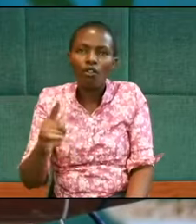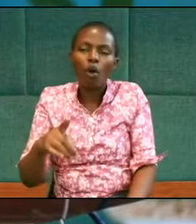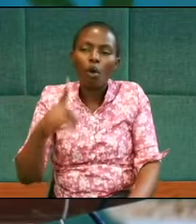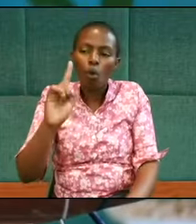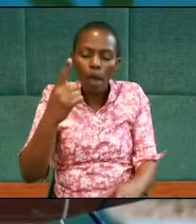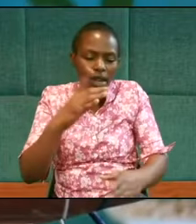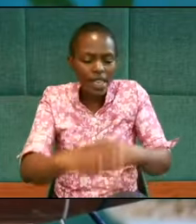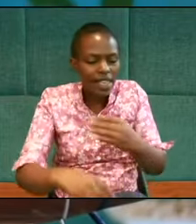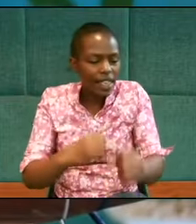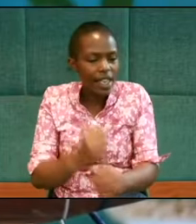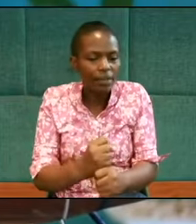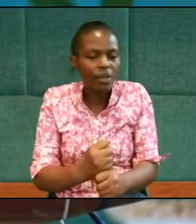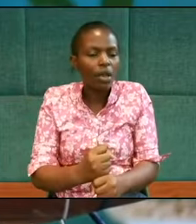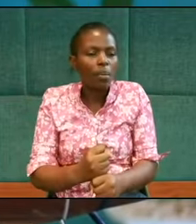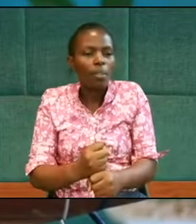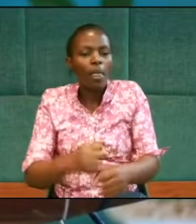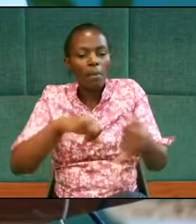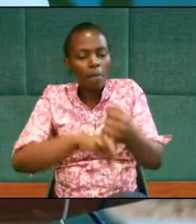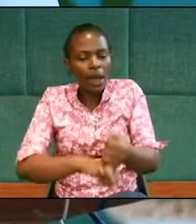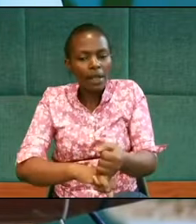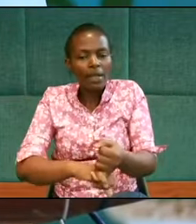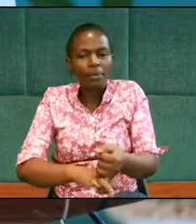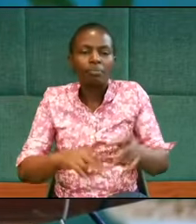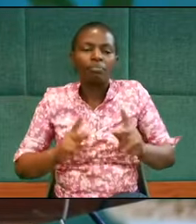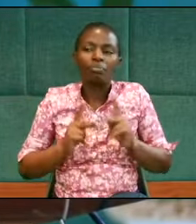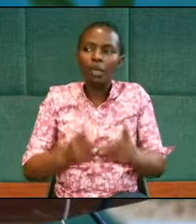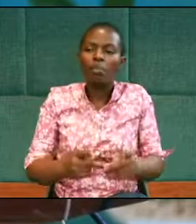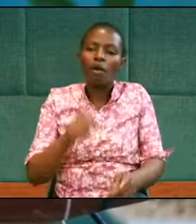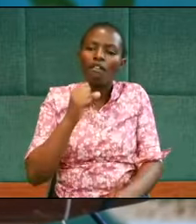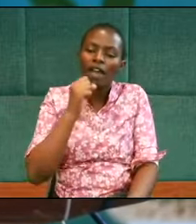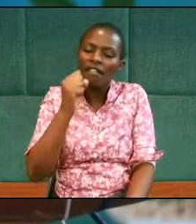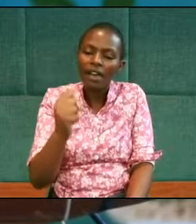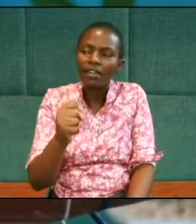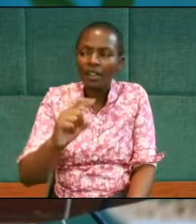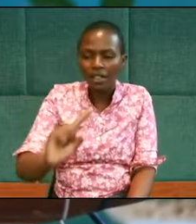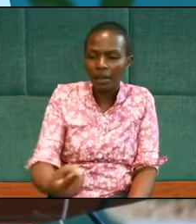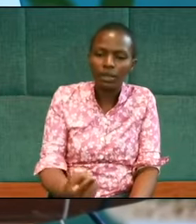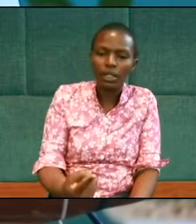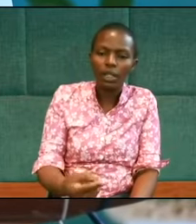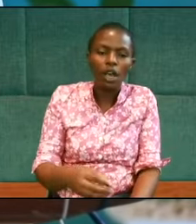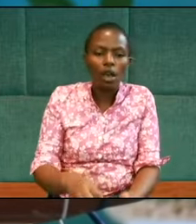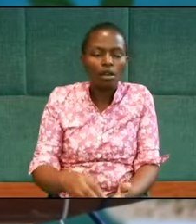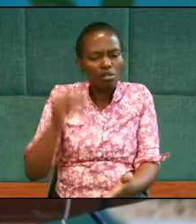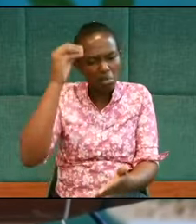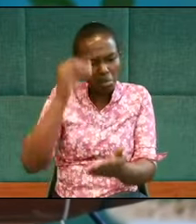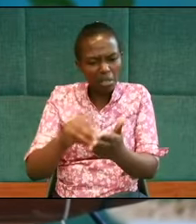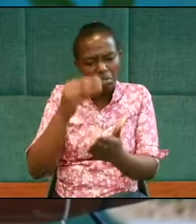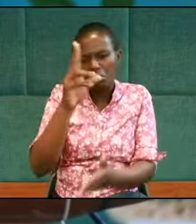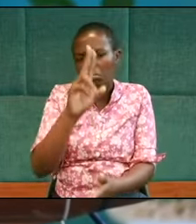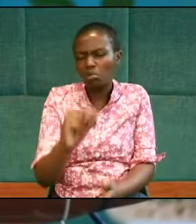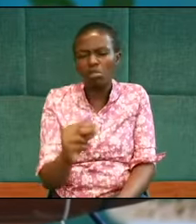For married couples, it is $500. And knowledge is not cheap. If